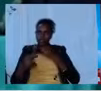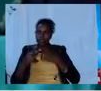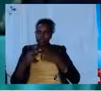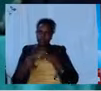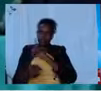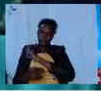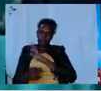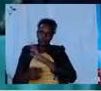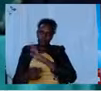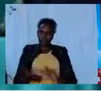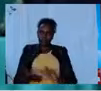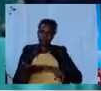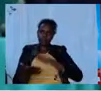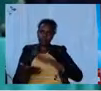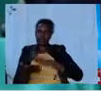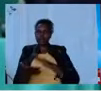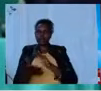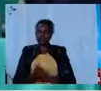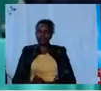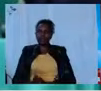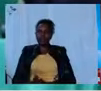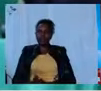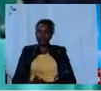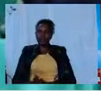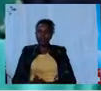the Lord. The name of the Lord be praised.